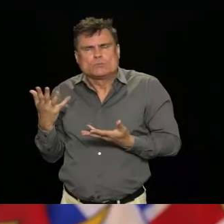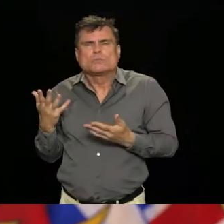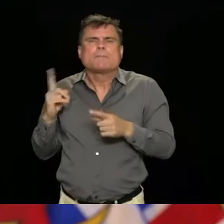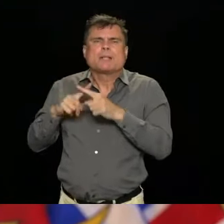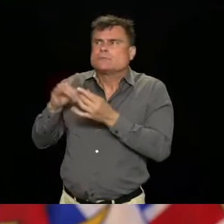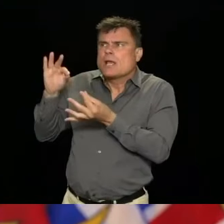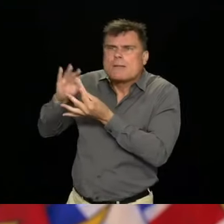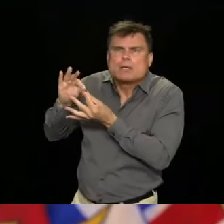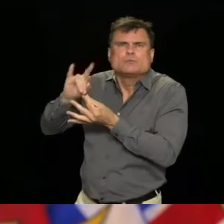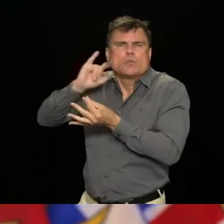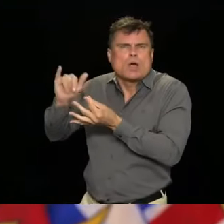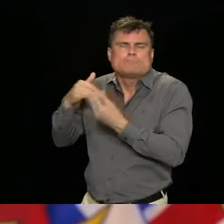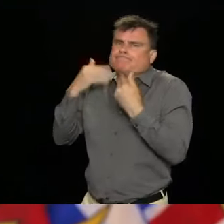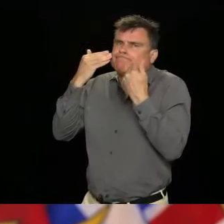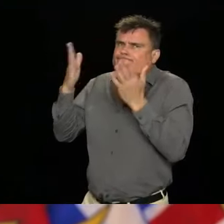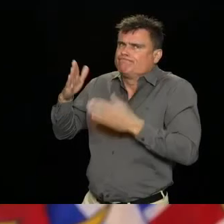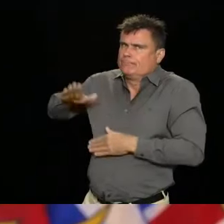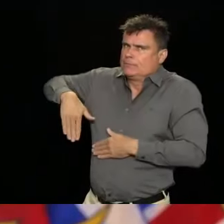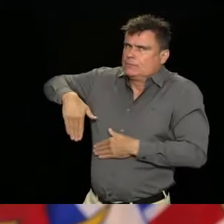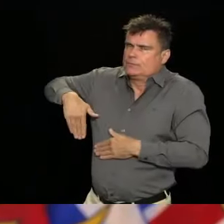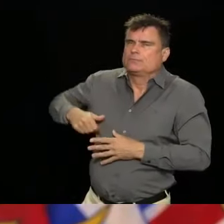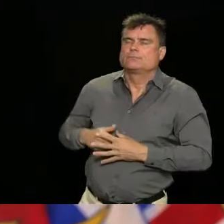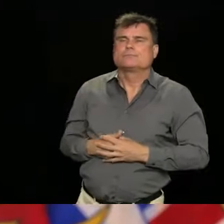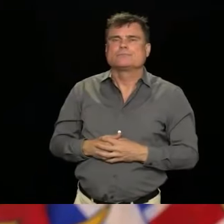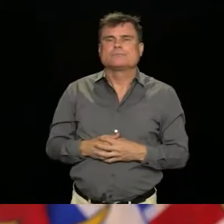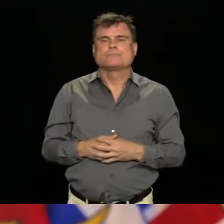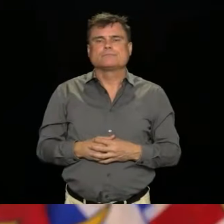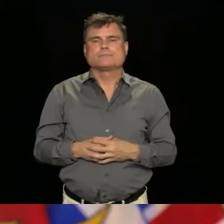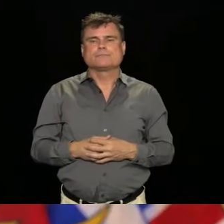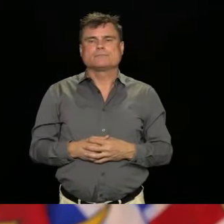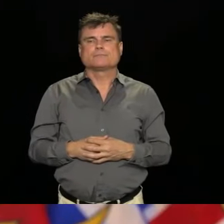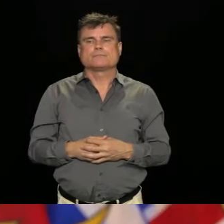Last question, Mary Brooks, West Shore Voice.